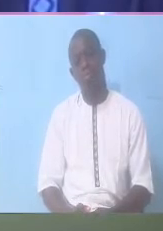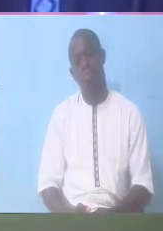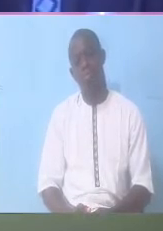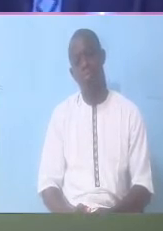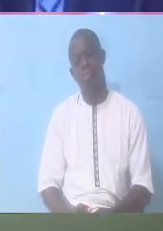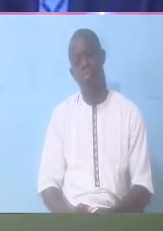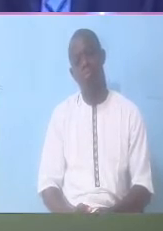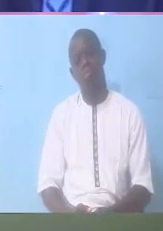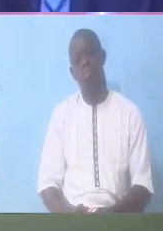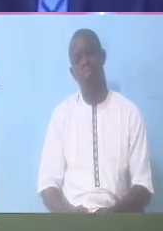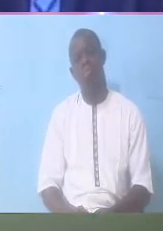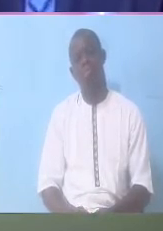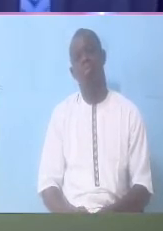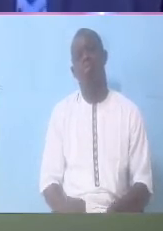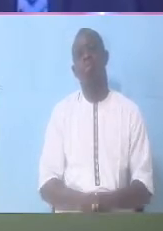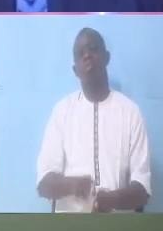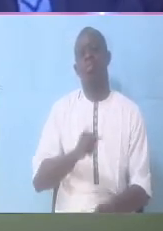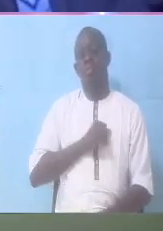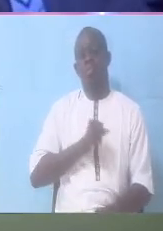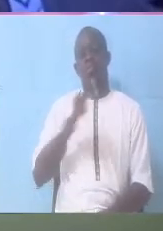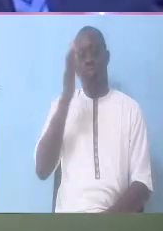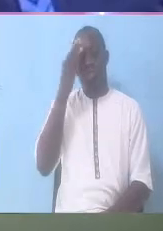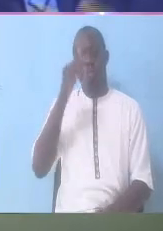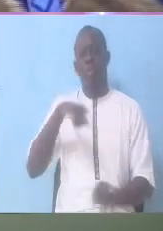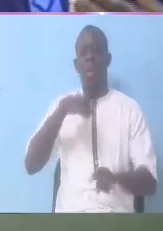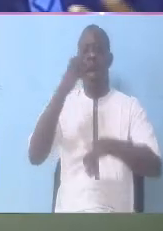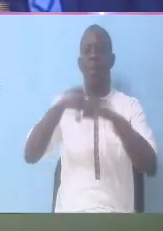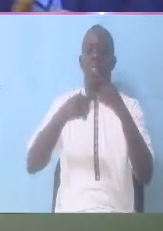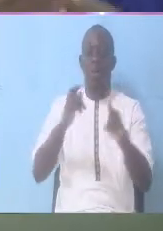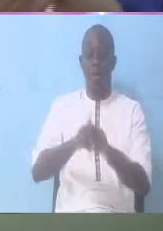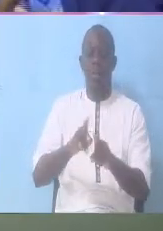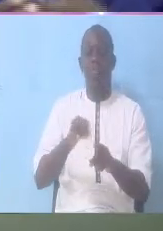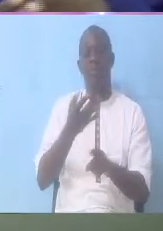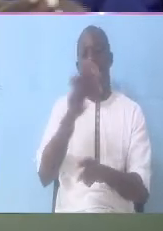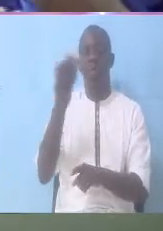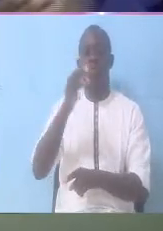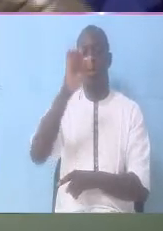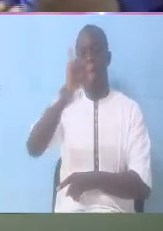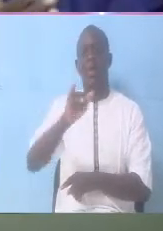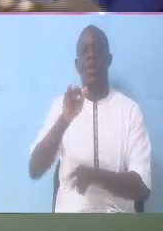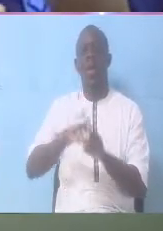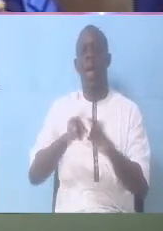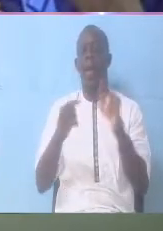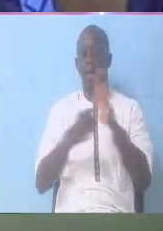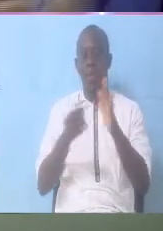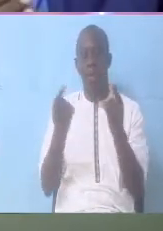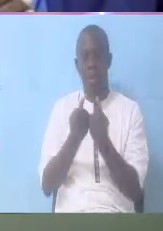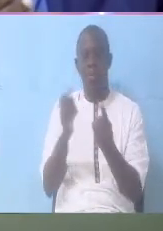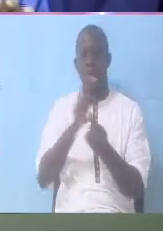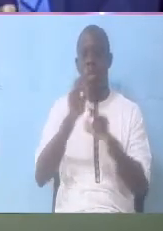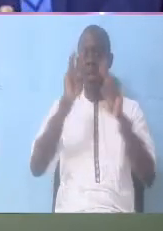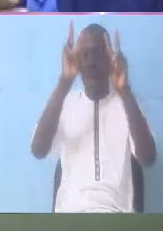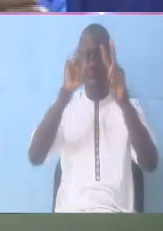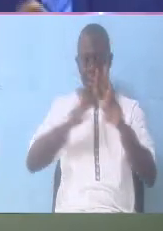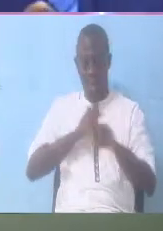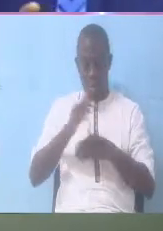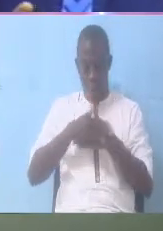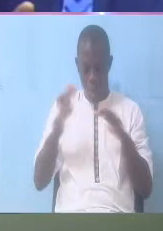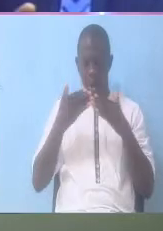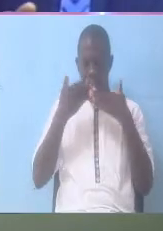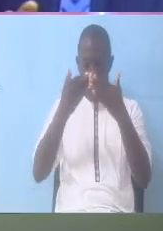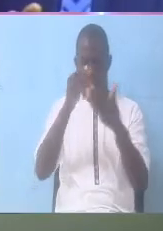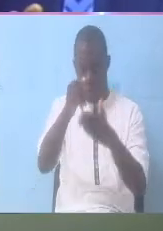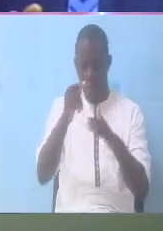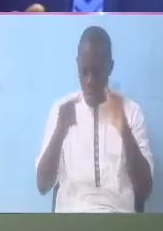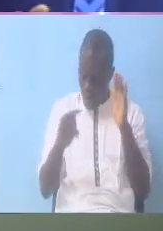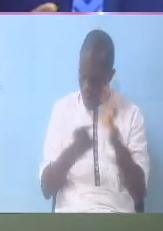knew after this after a few years. Please. The important thing here is the confession that Yaya Jammeh made to you. Yes,